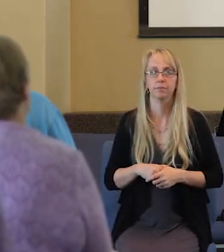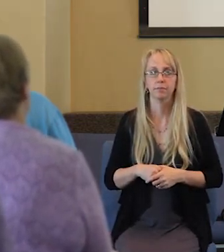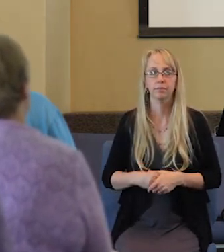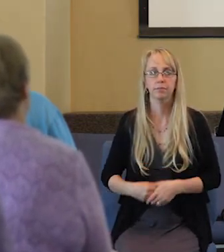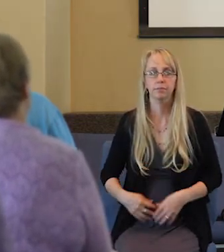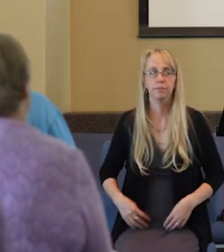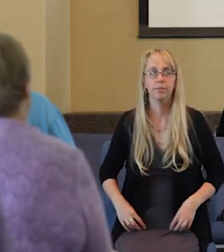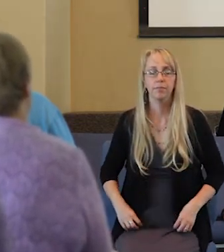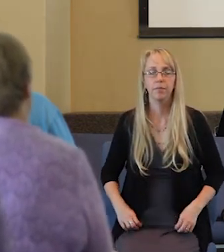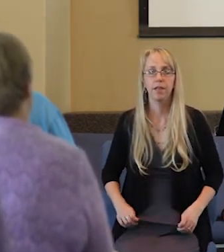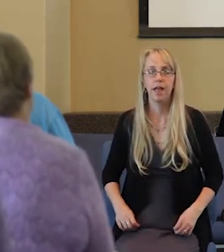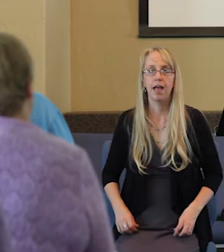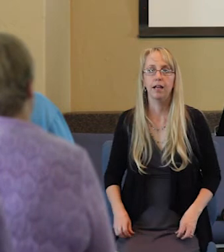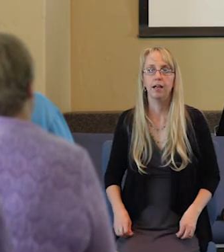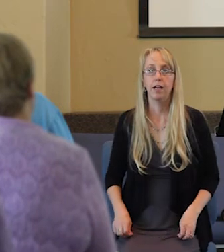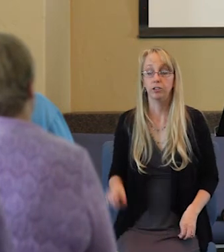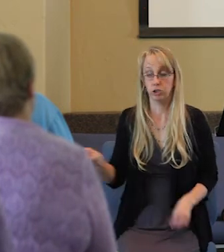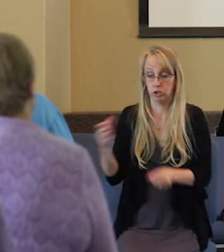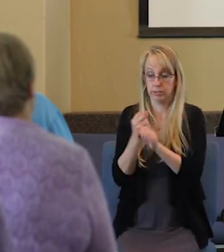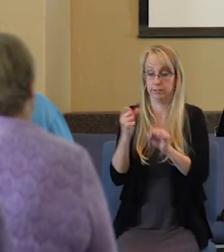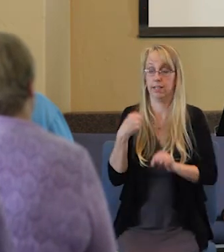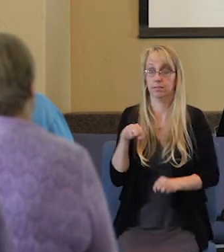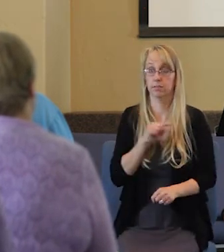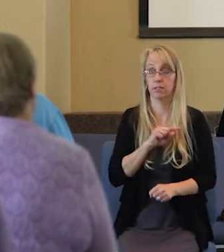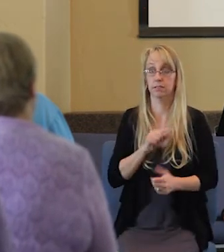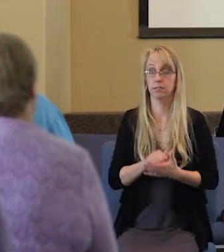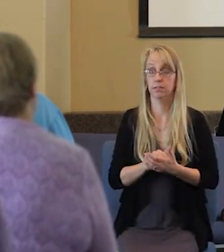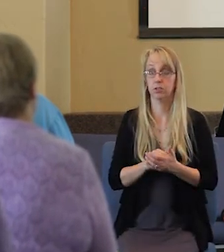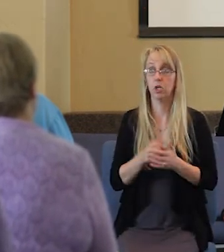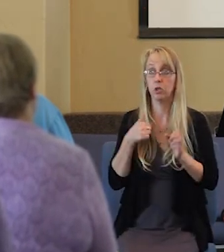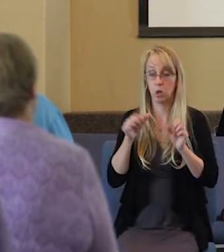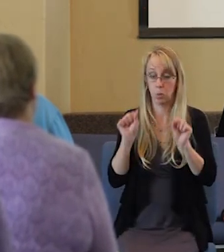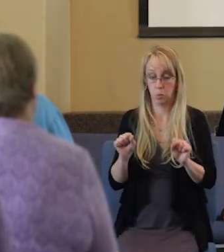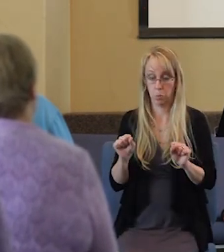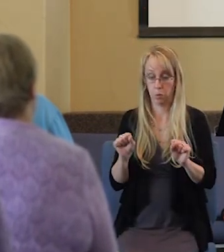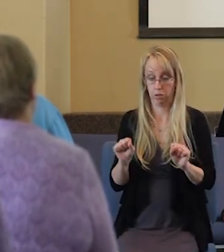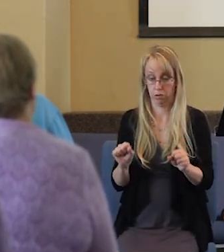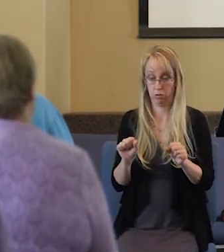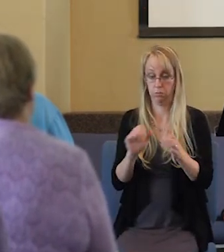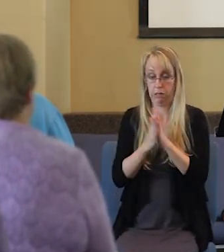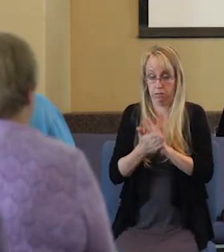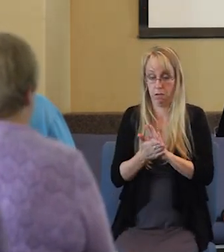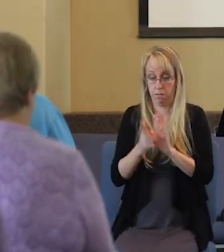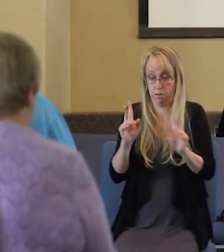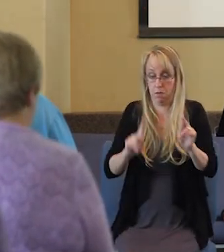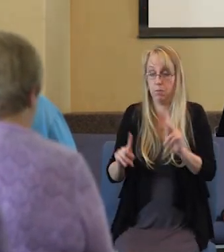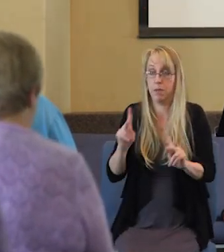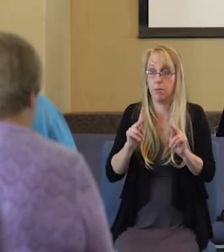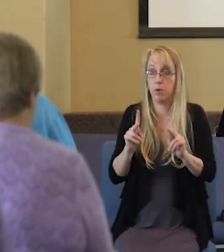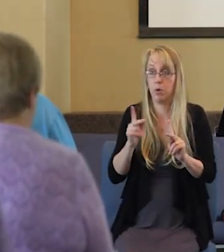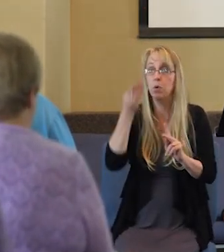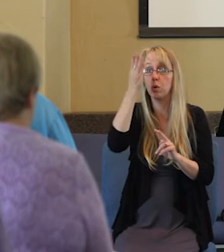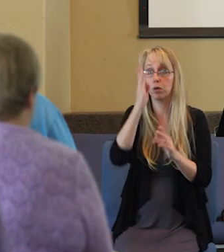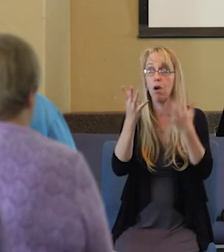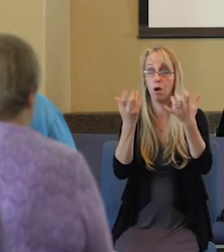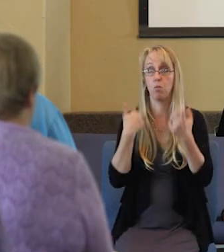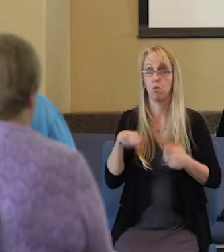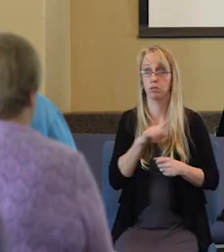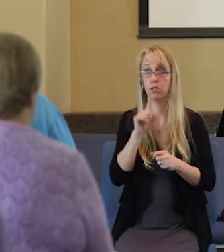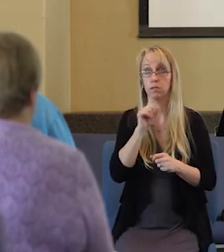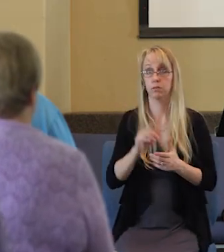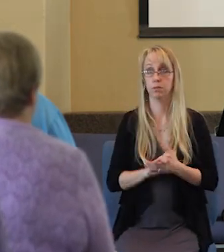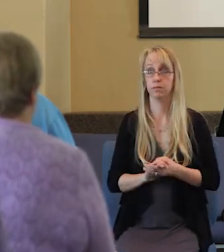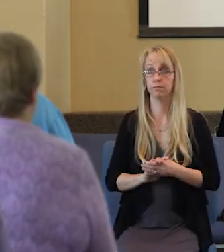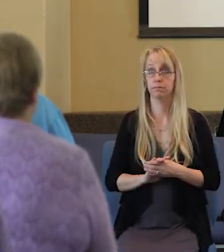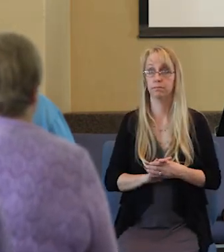and saved us so that we could be the people that God wants us to be.